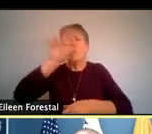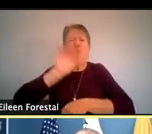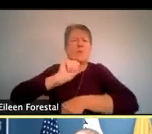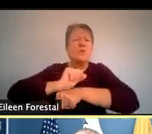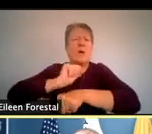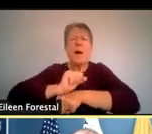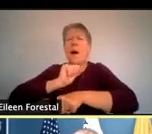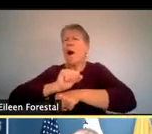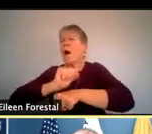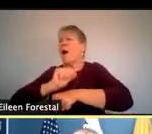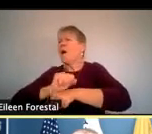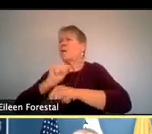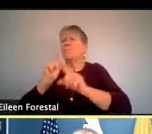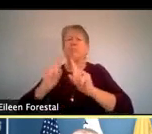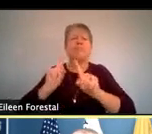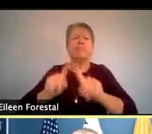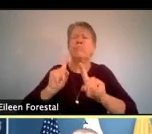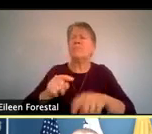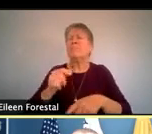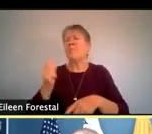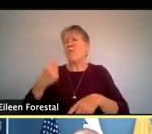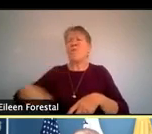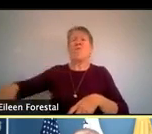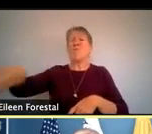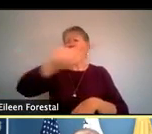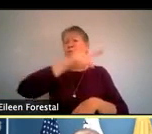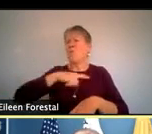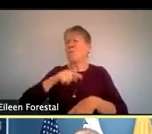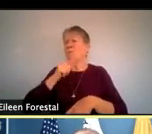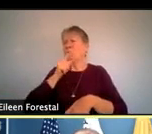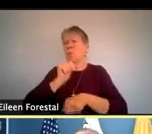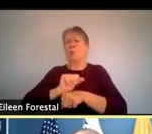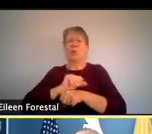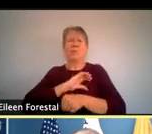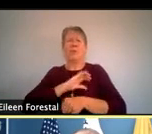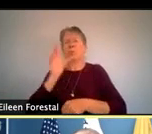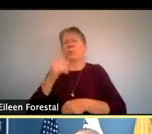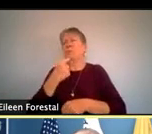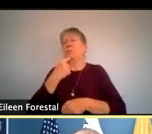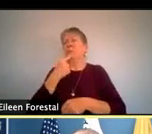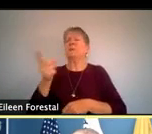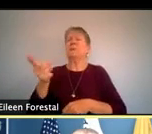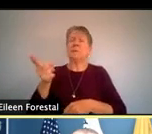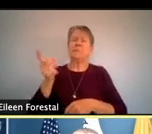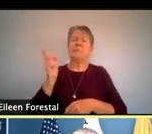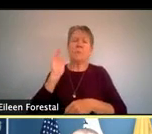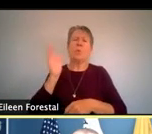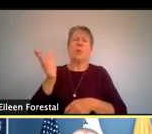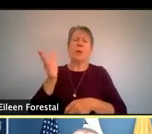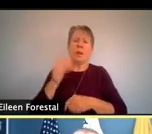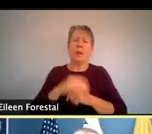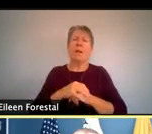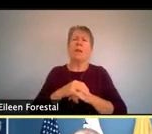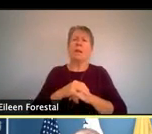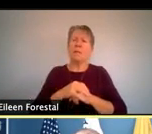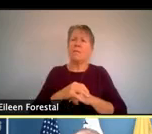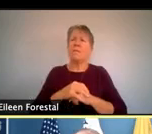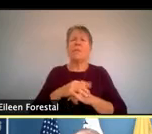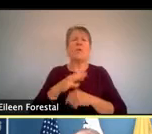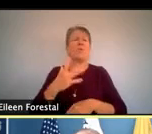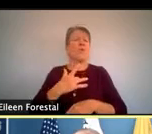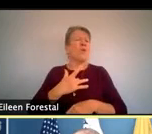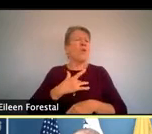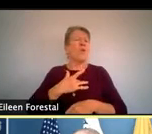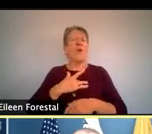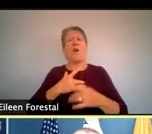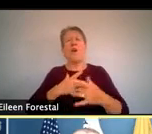and certainly his colleagues, who the closest ones to him. He was just had a heart as big as a lion, and we'll keep his